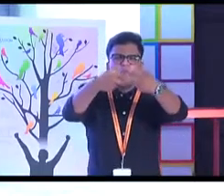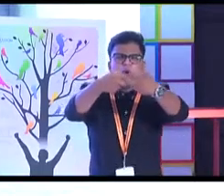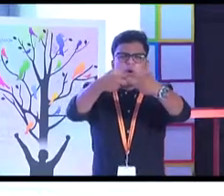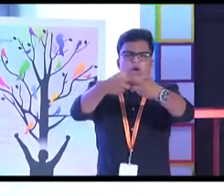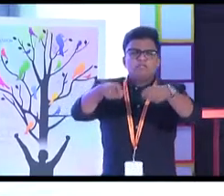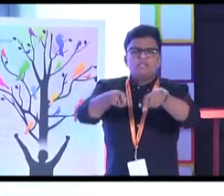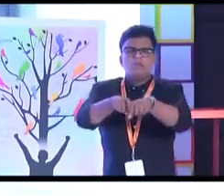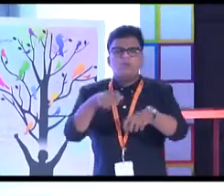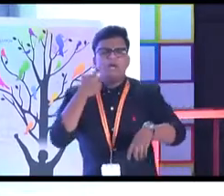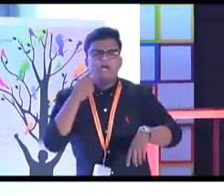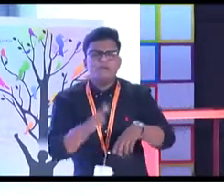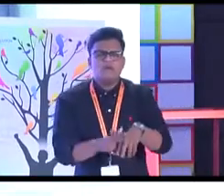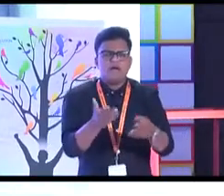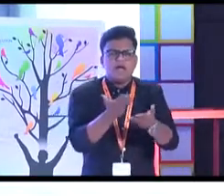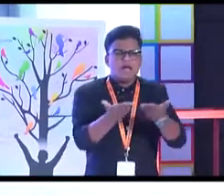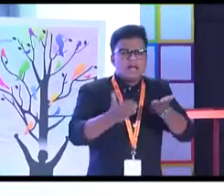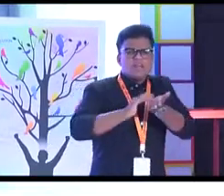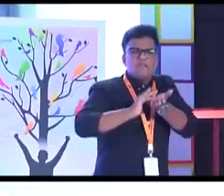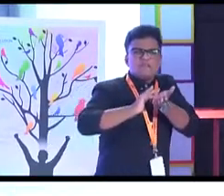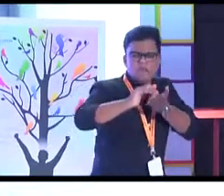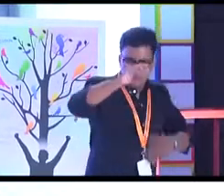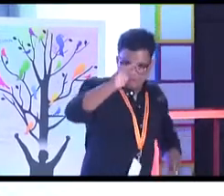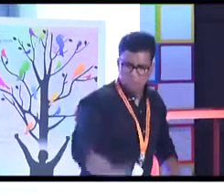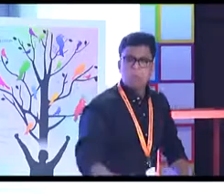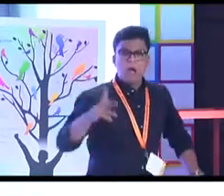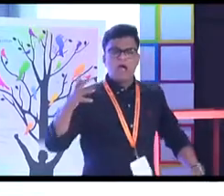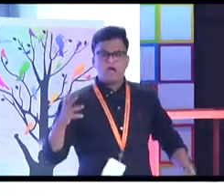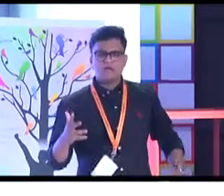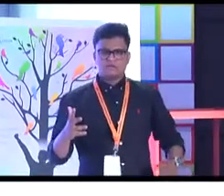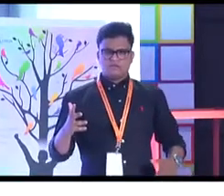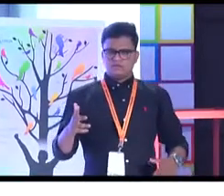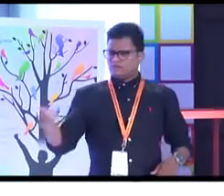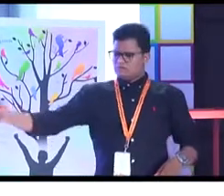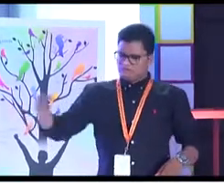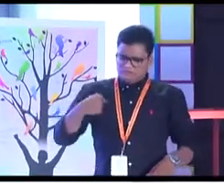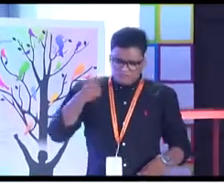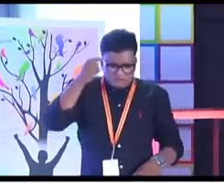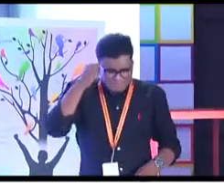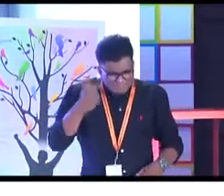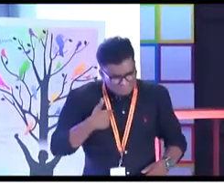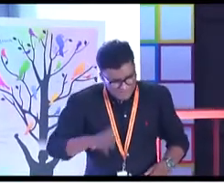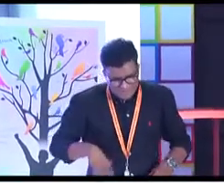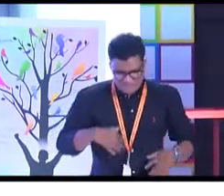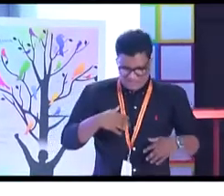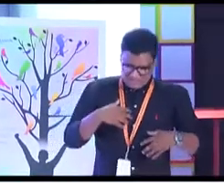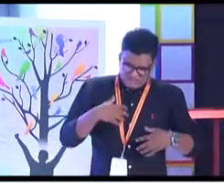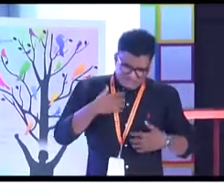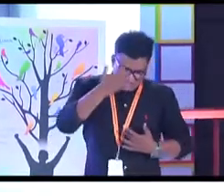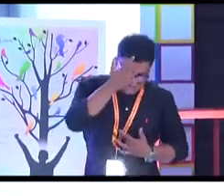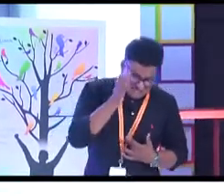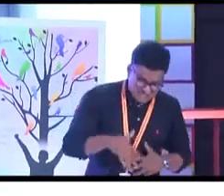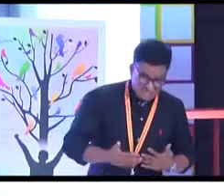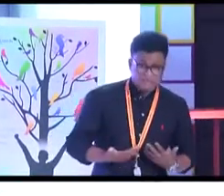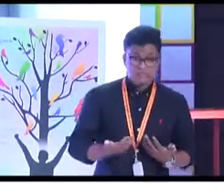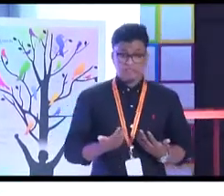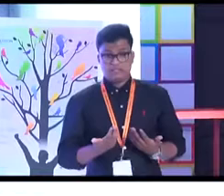Osteogenesis imperfecta is the reason for this. I'm having this disease. And you know, because of that, till